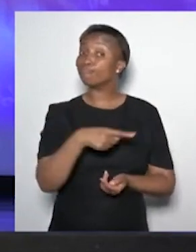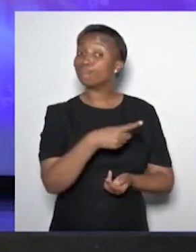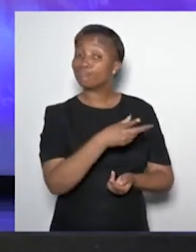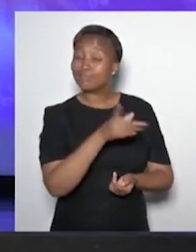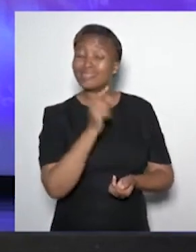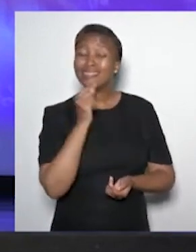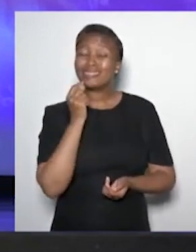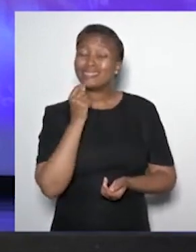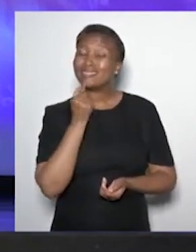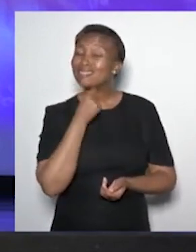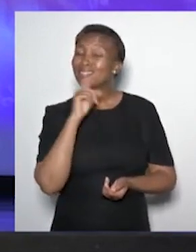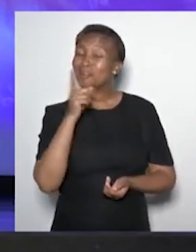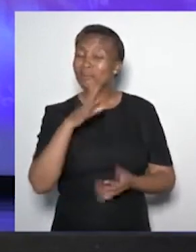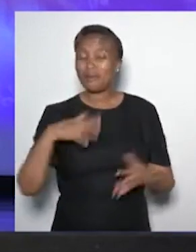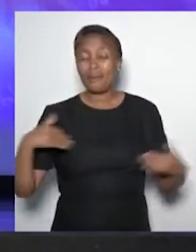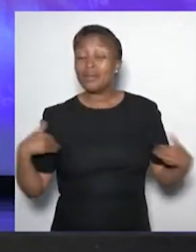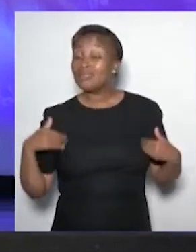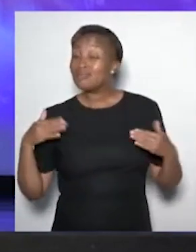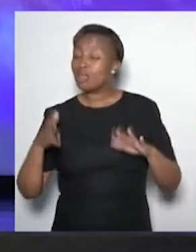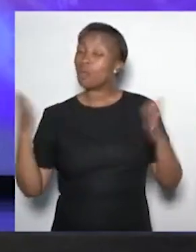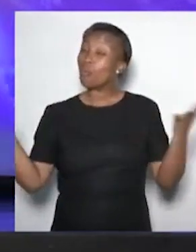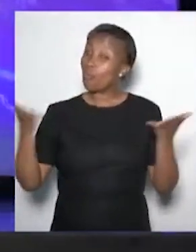emphasized that it must start in the home.